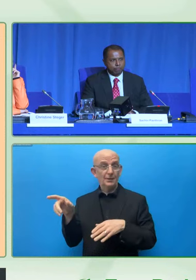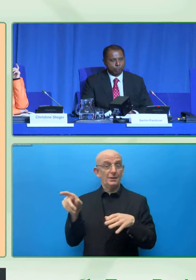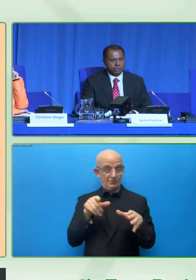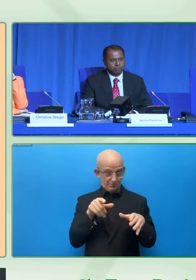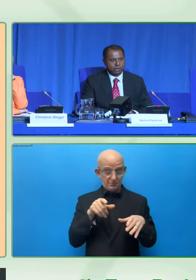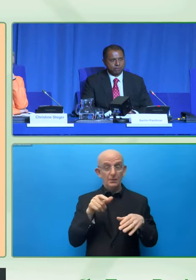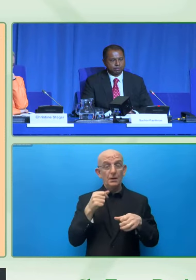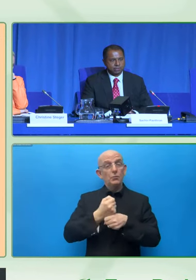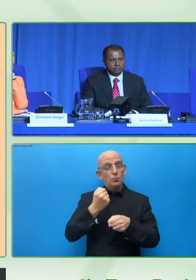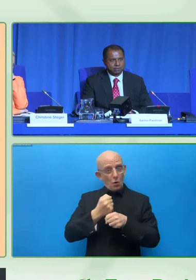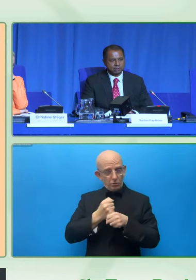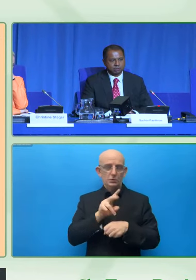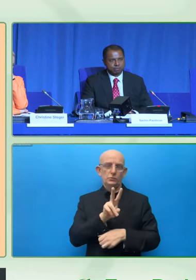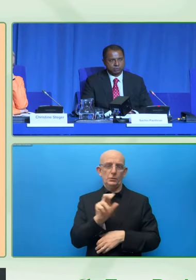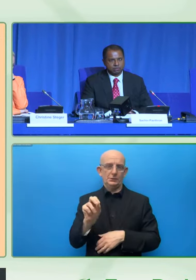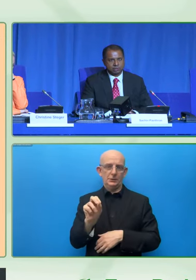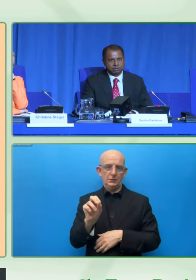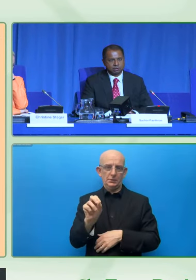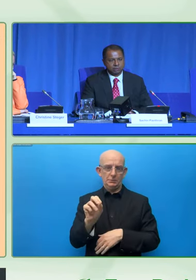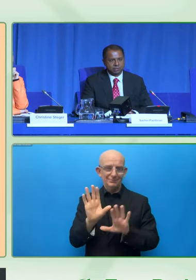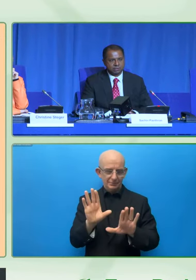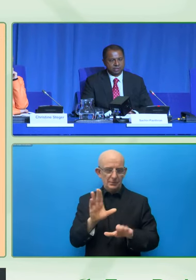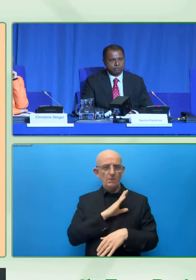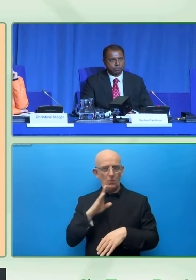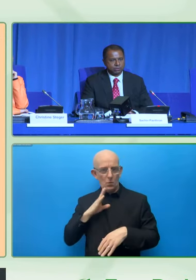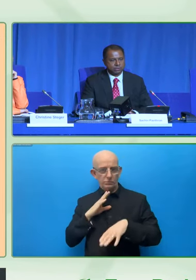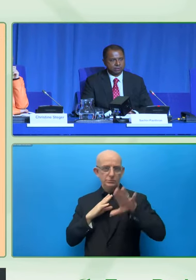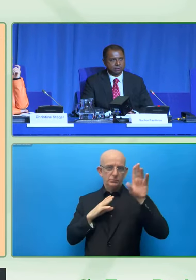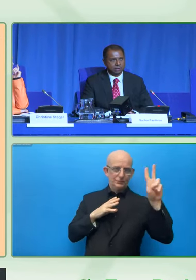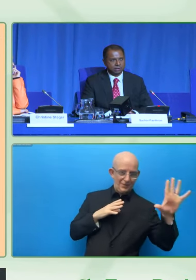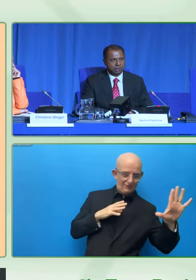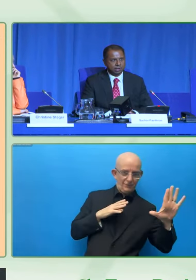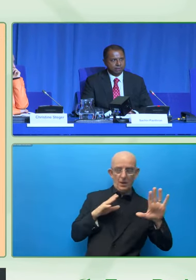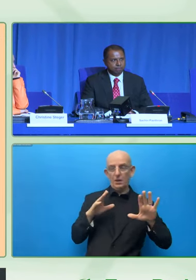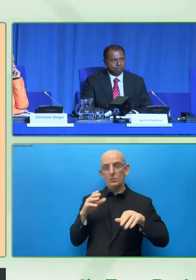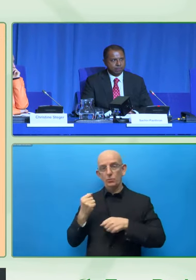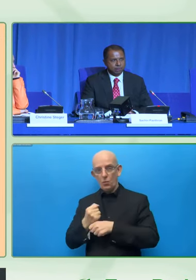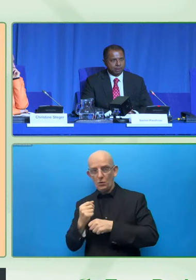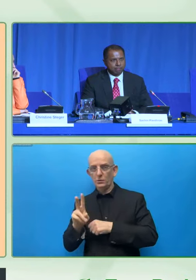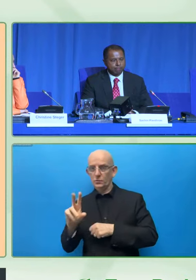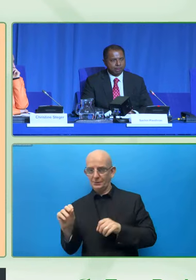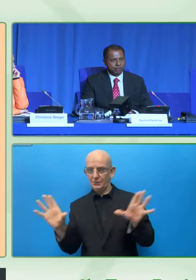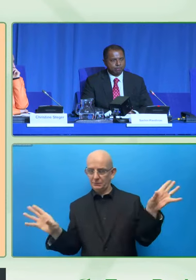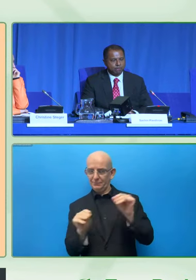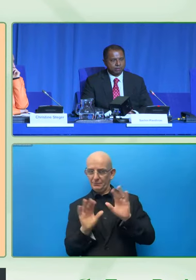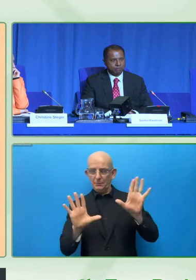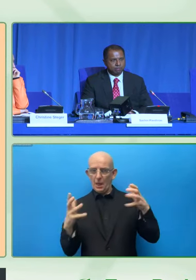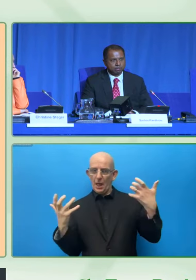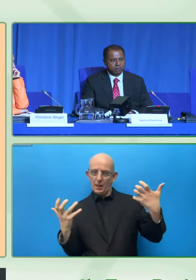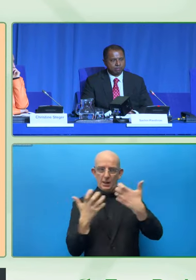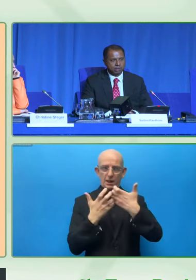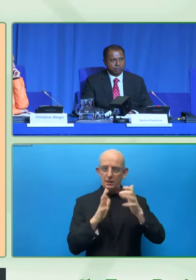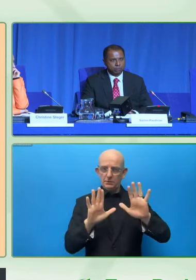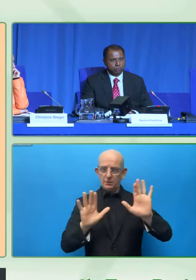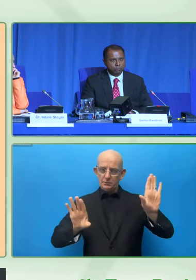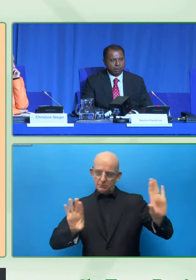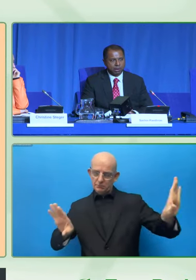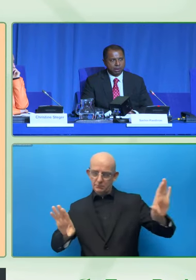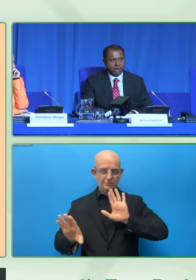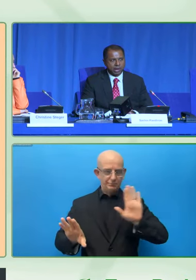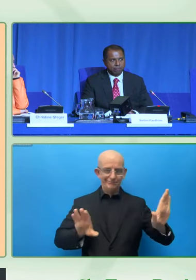who are appointed by the president. So the president of the United States appoints 13 public members from the public